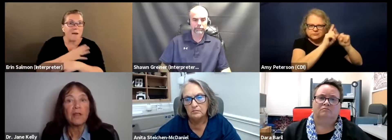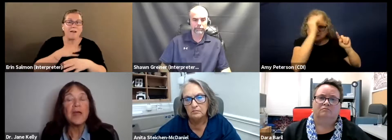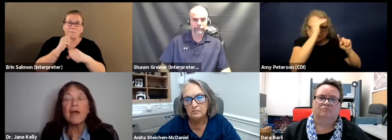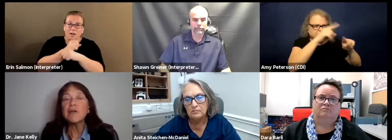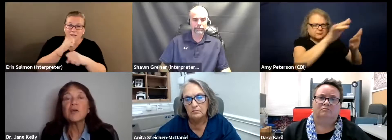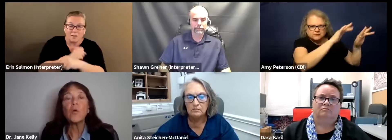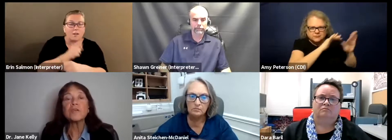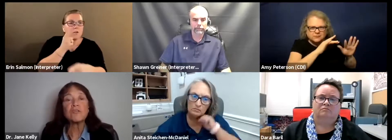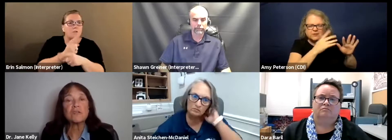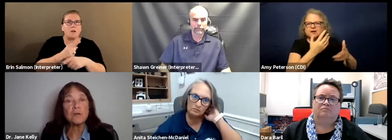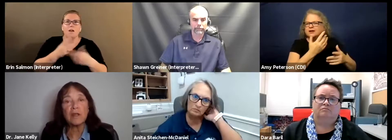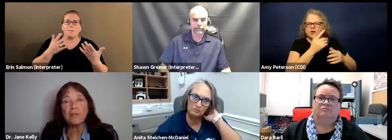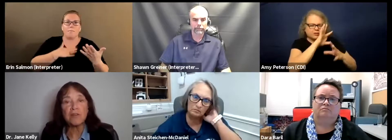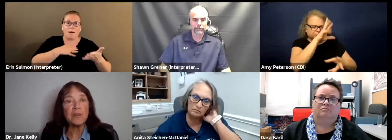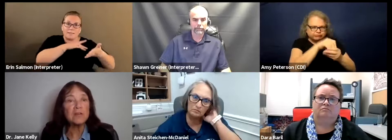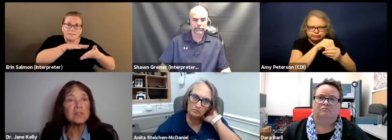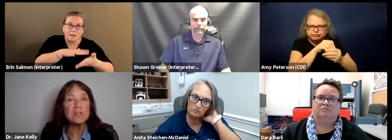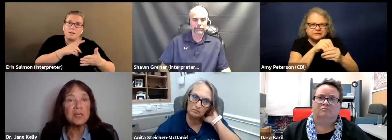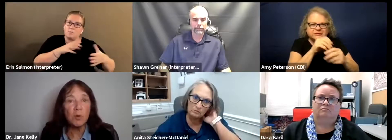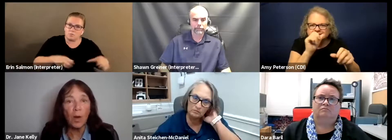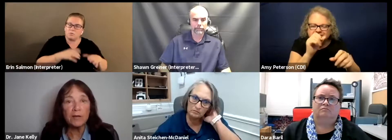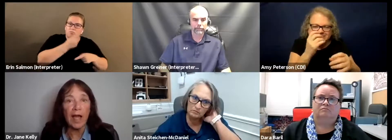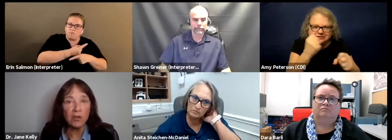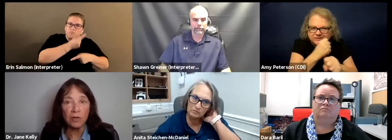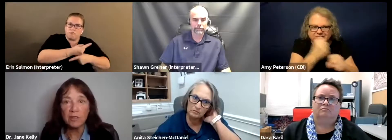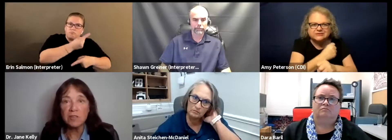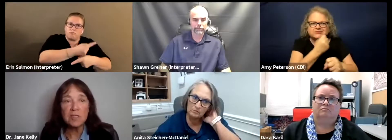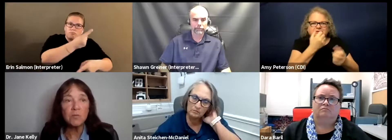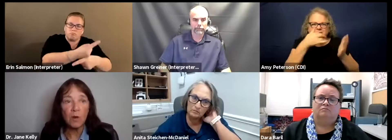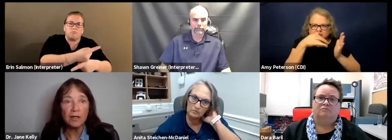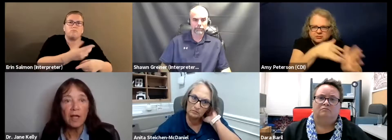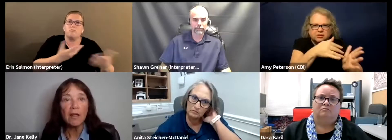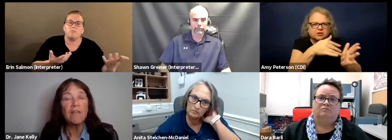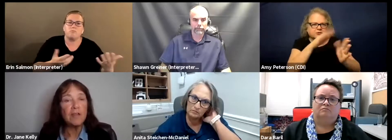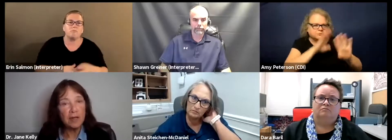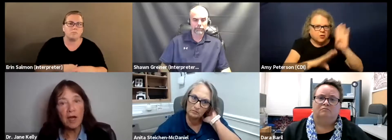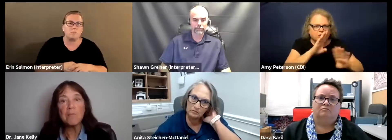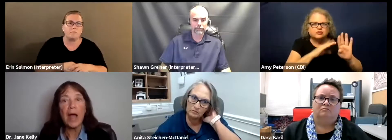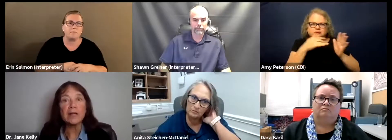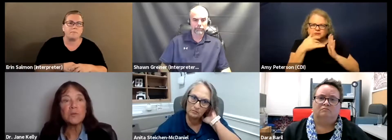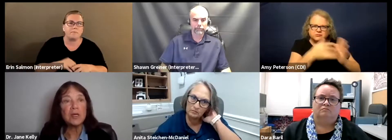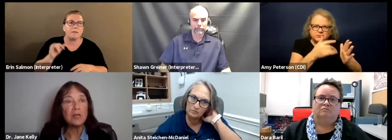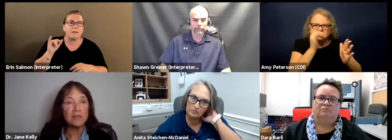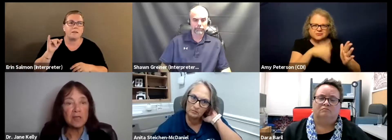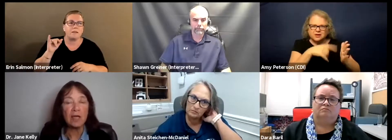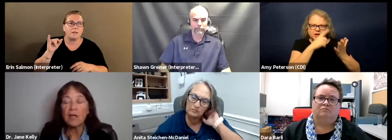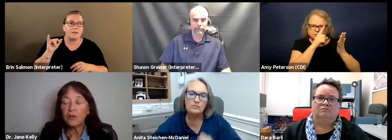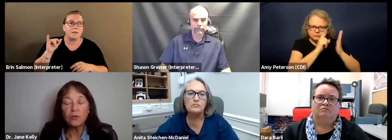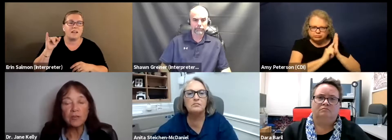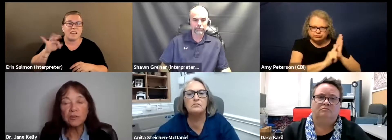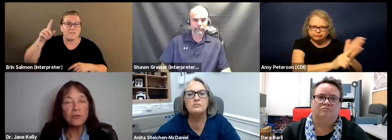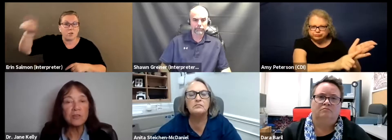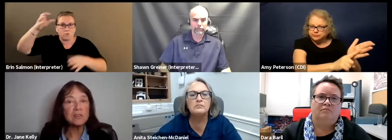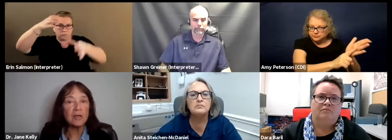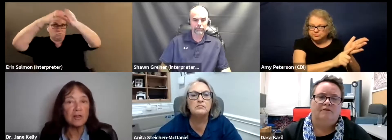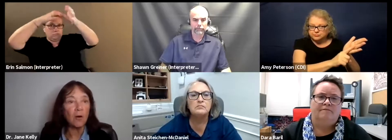that if they have any questions where something doesn't seem quite accurate, doesn't seem right, they then come back to me and say, you